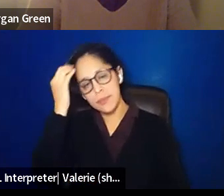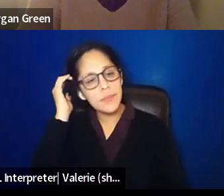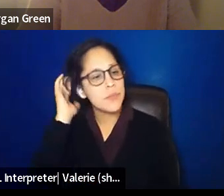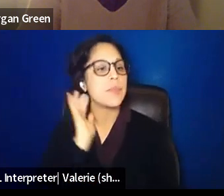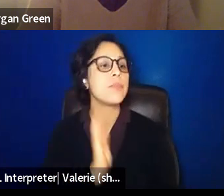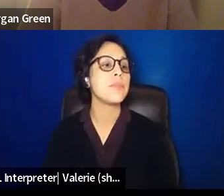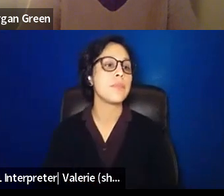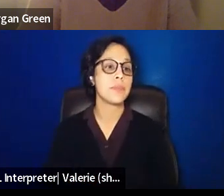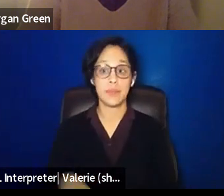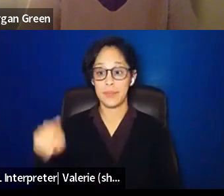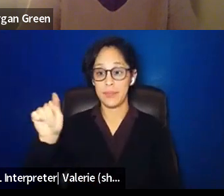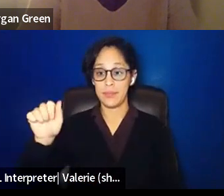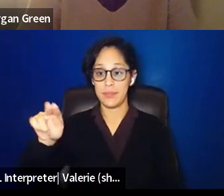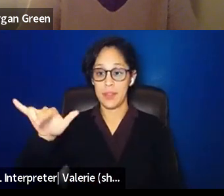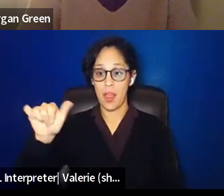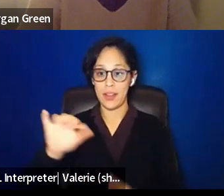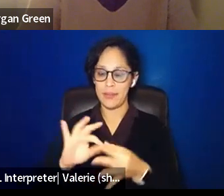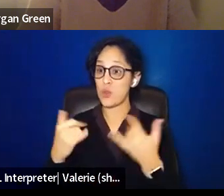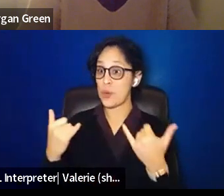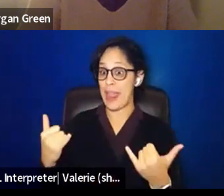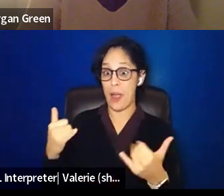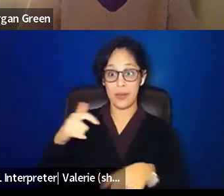So as we're rounding out our time together,